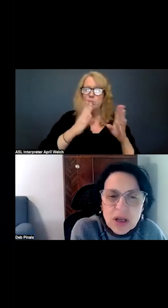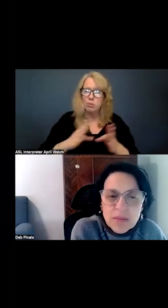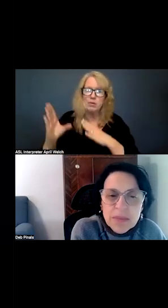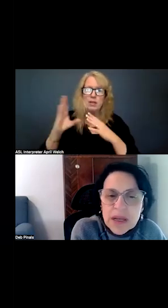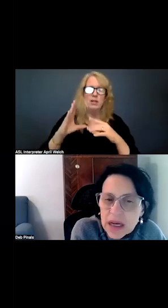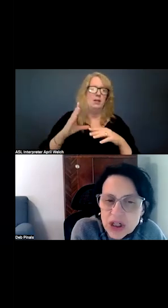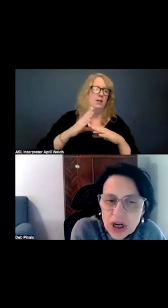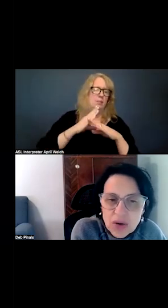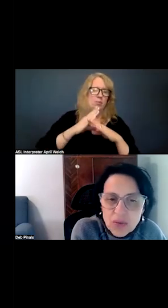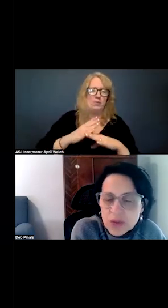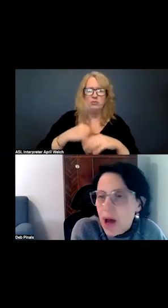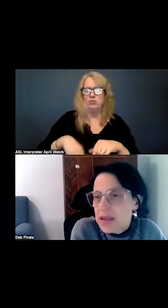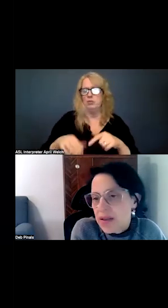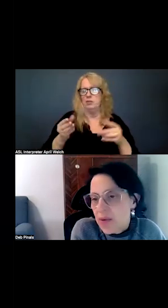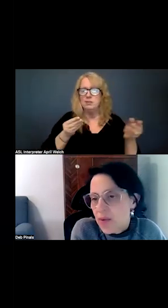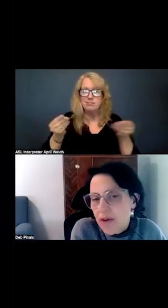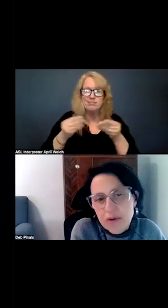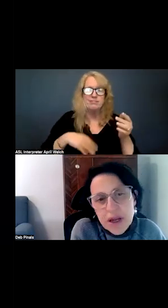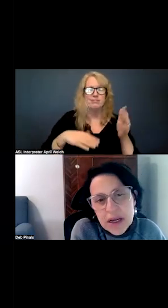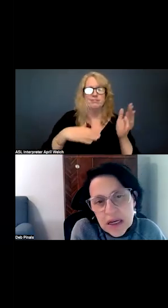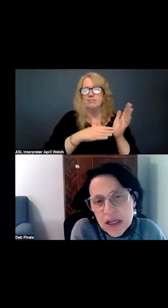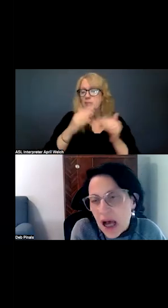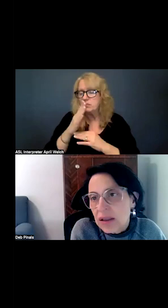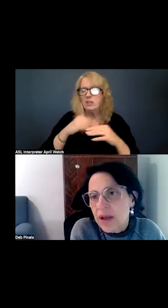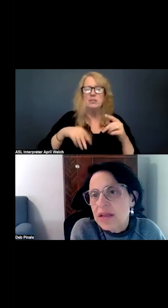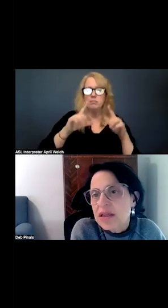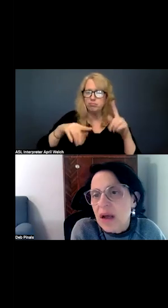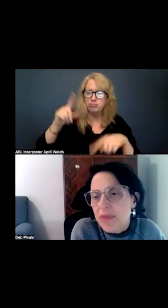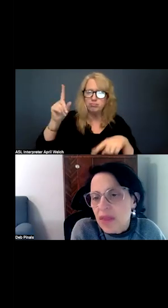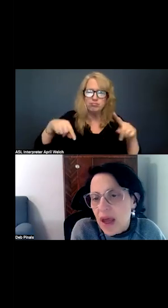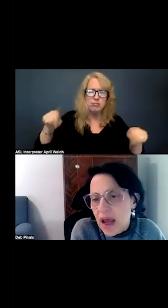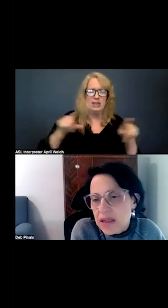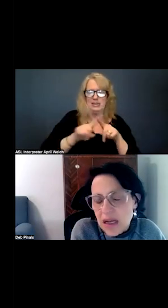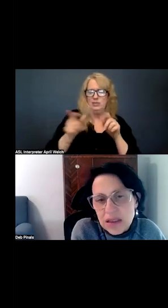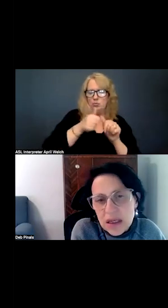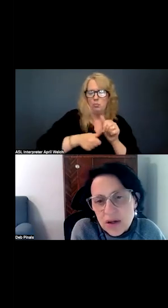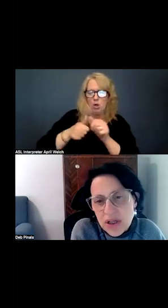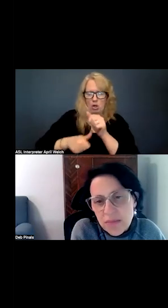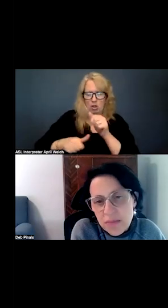prevention, mitigation, response, and then recovery. And each element is something that as